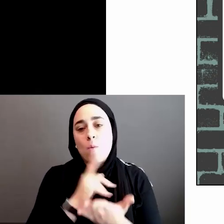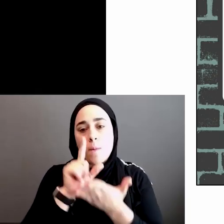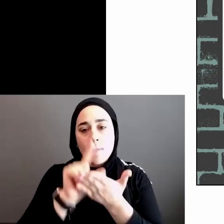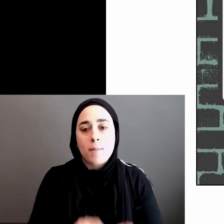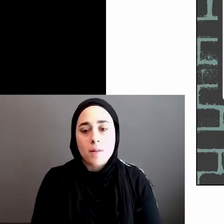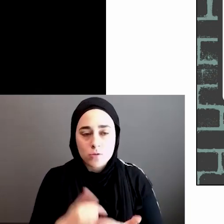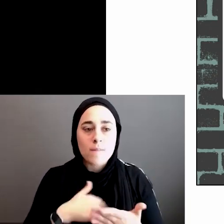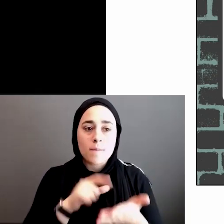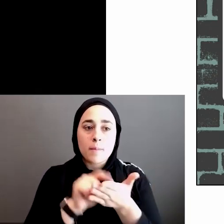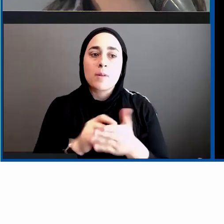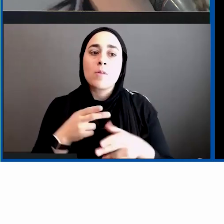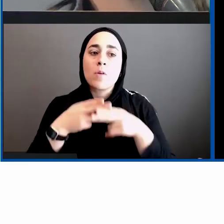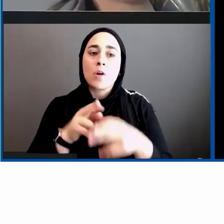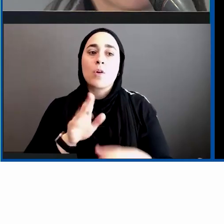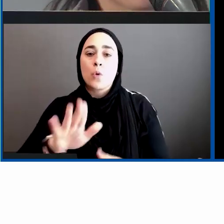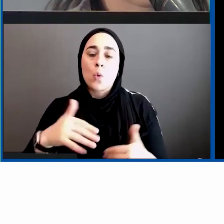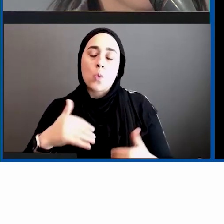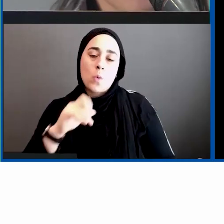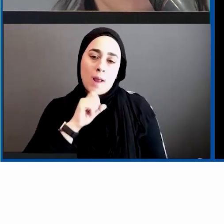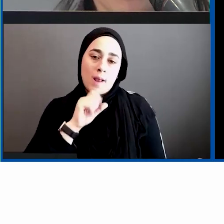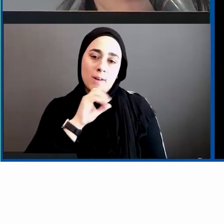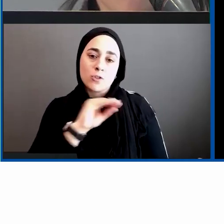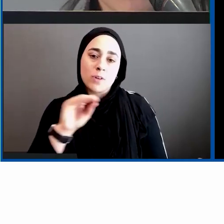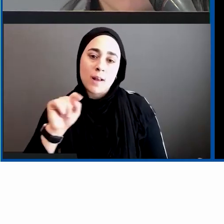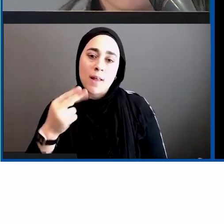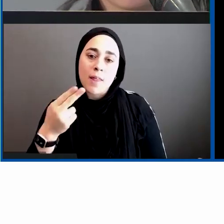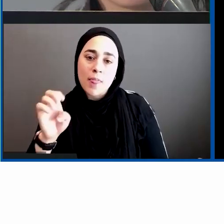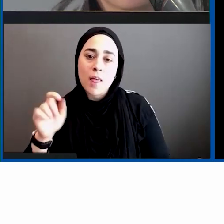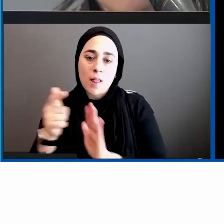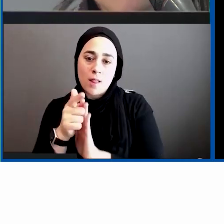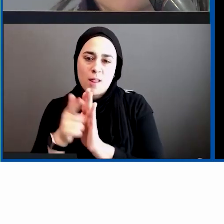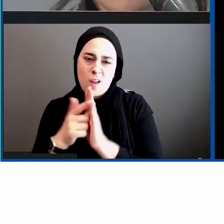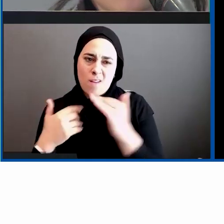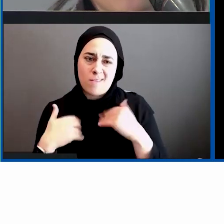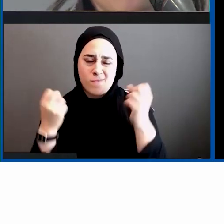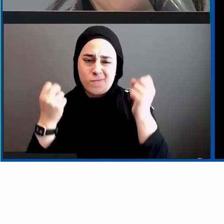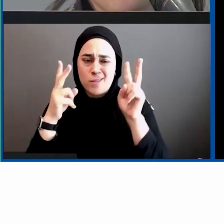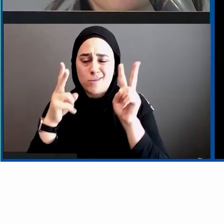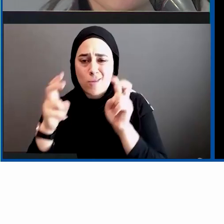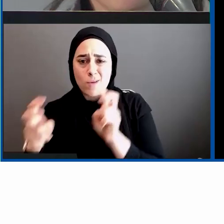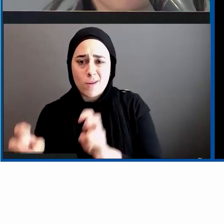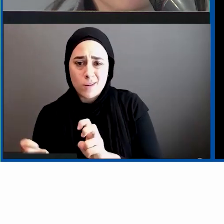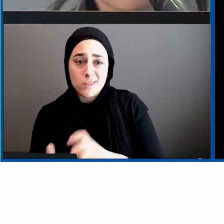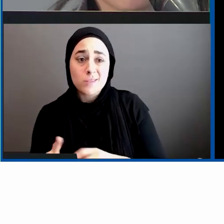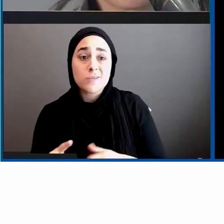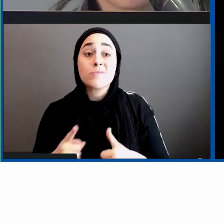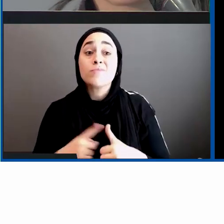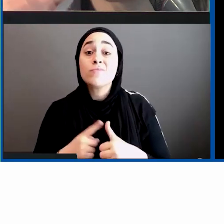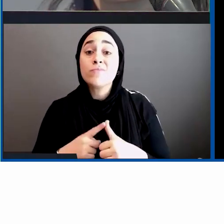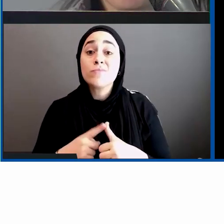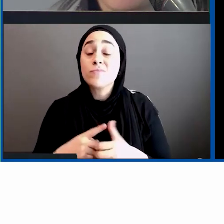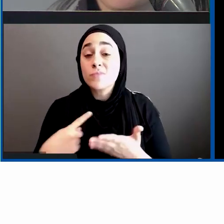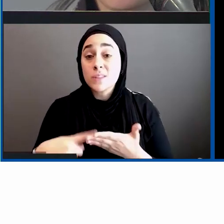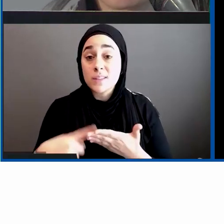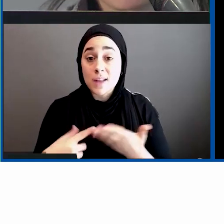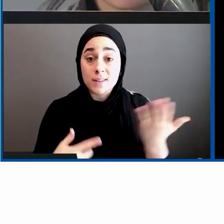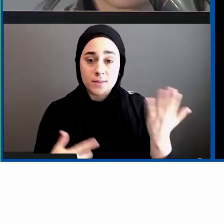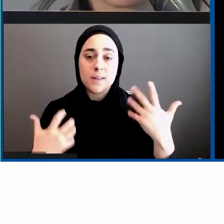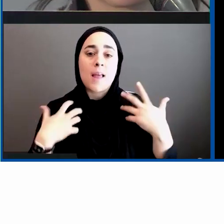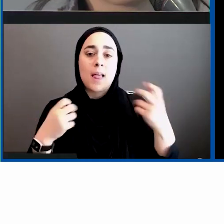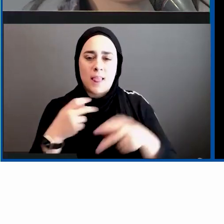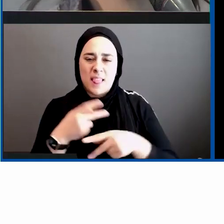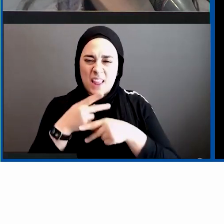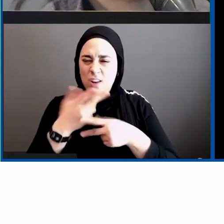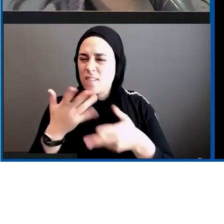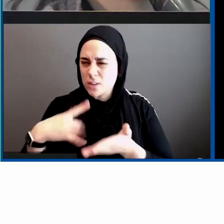a publication called Your Age in the Law. It covers all sorts of topics. So the first one I want to go to, so healthcare has been